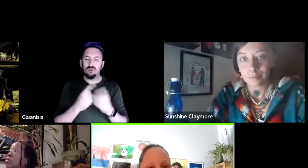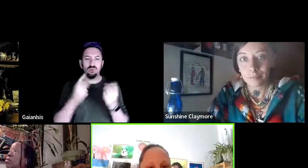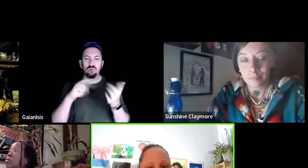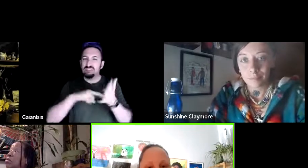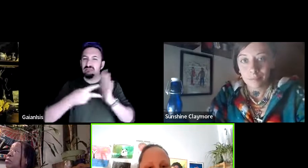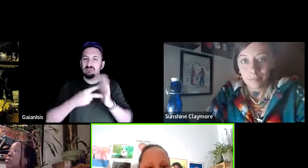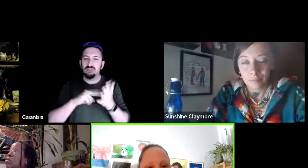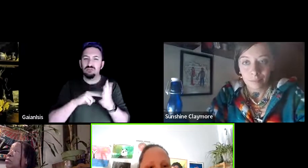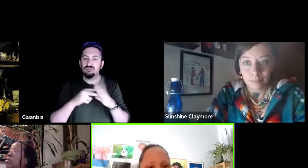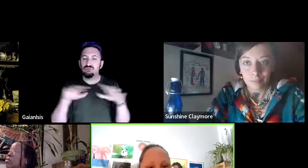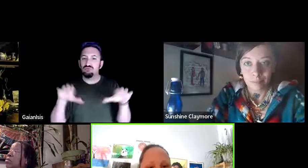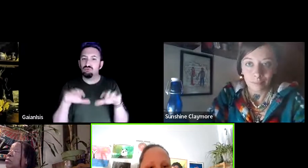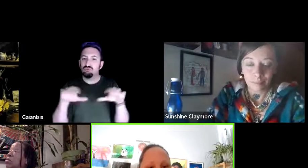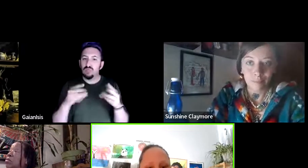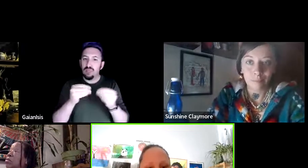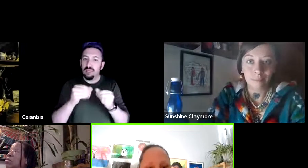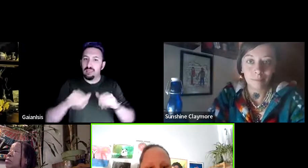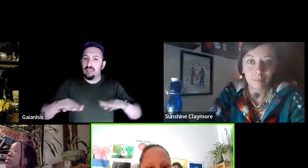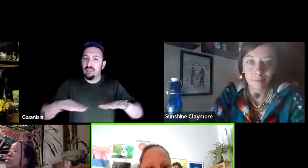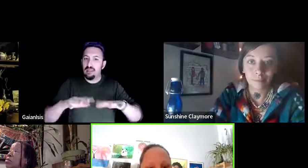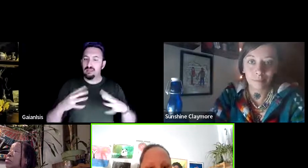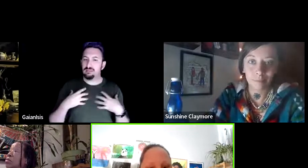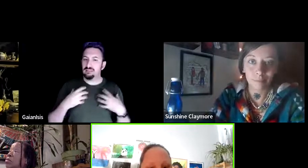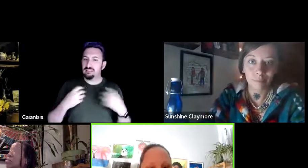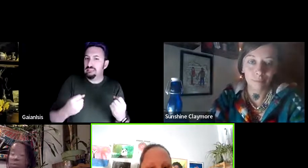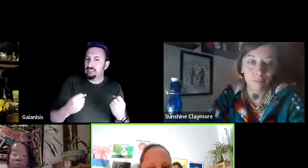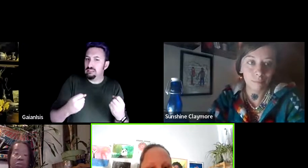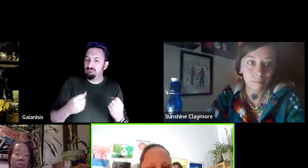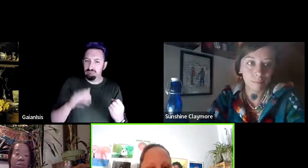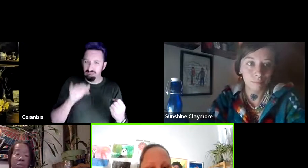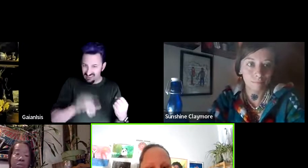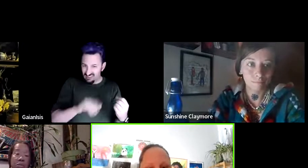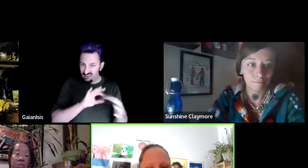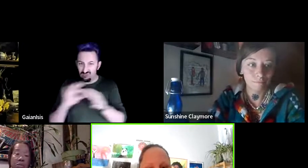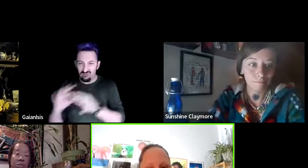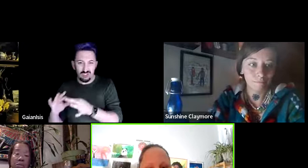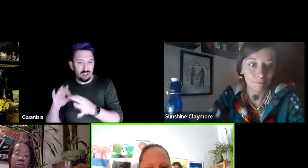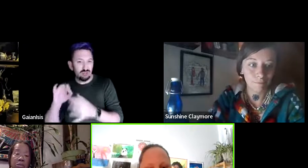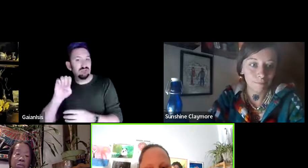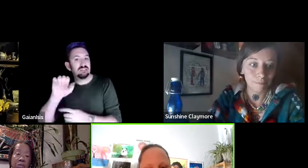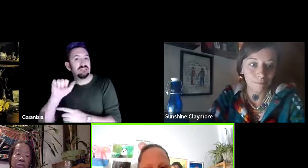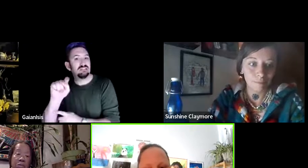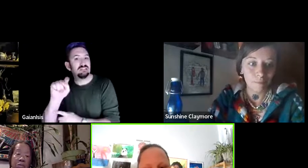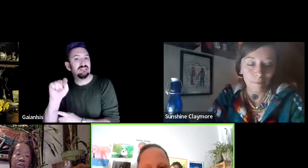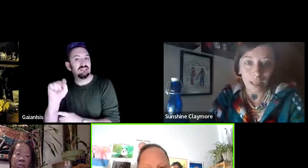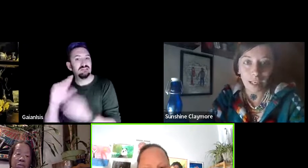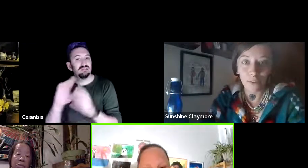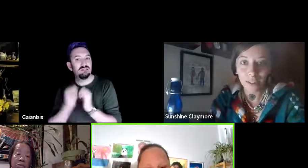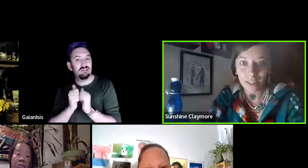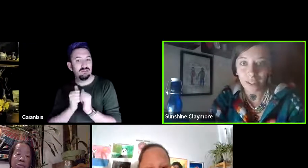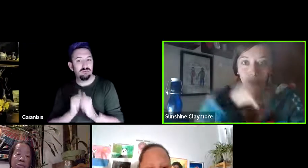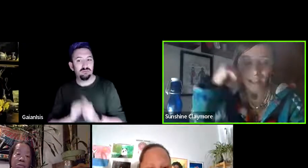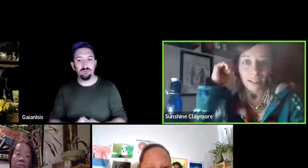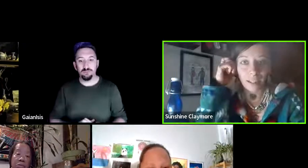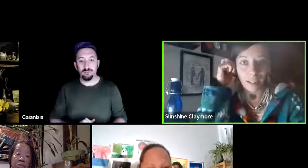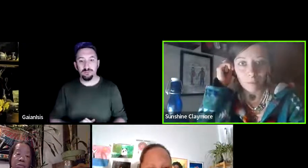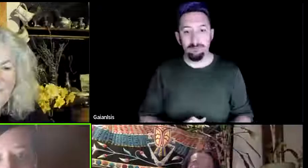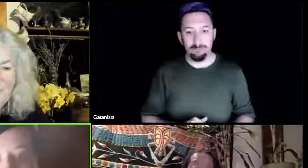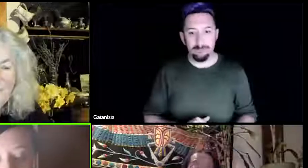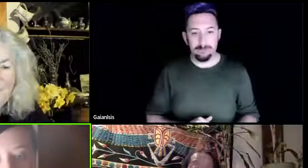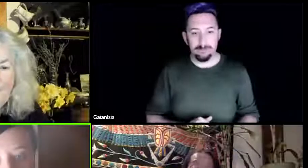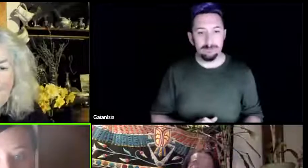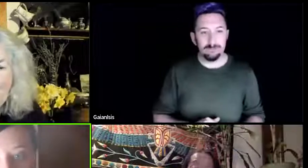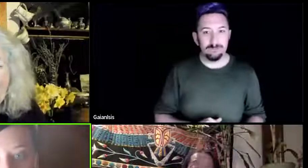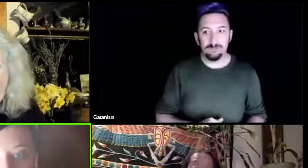courses and vision for our students and ourselves i really think that